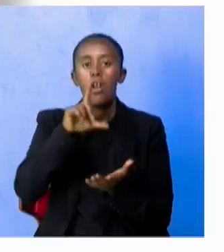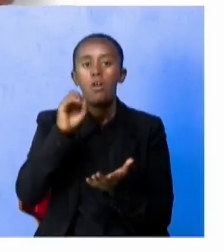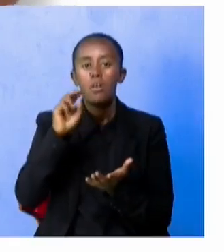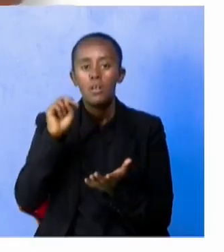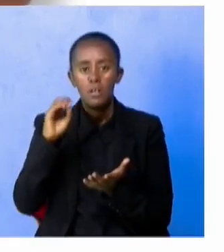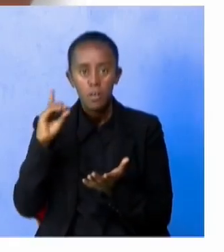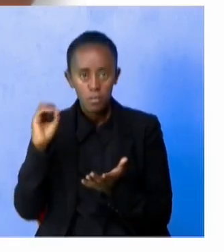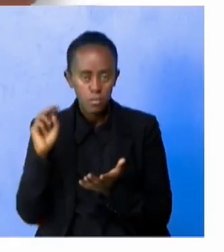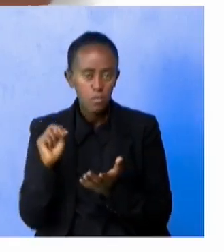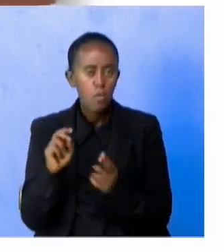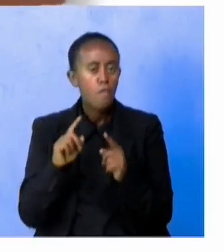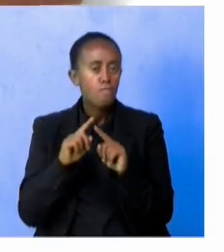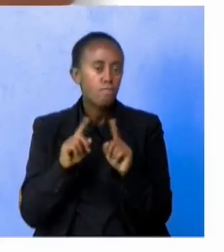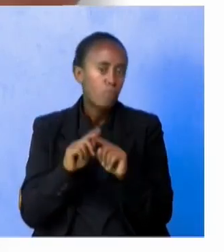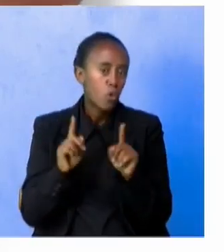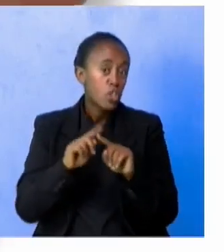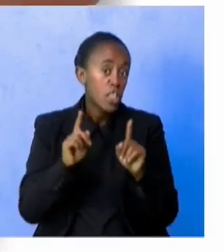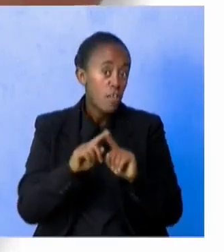times.